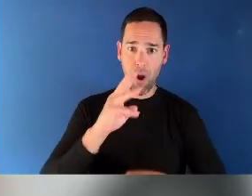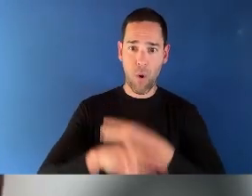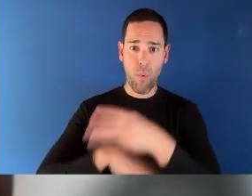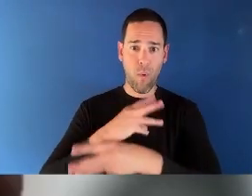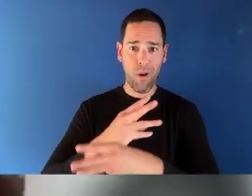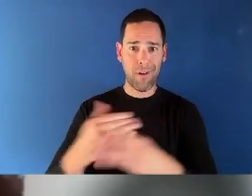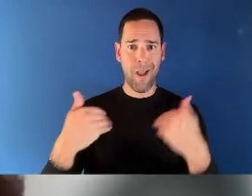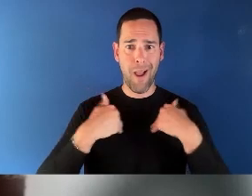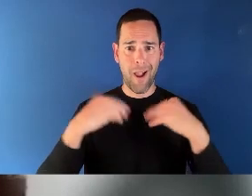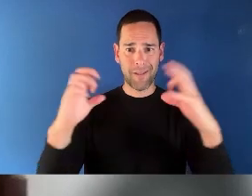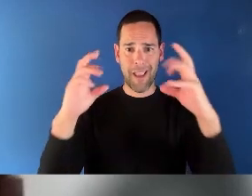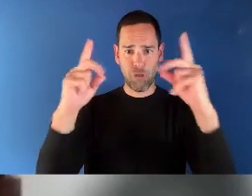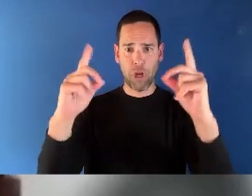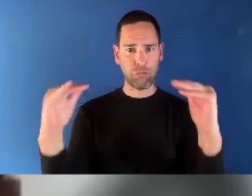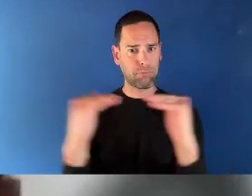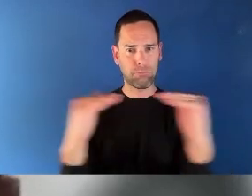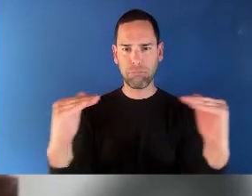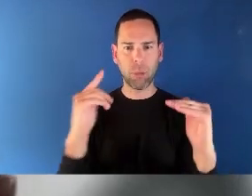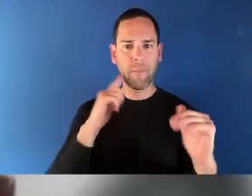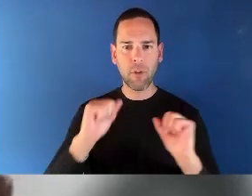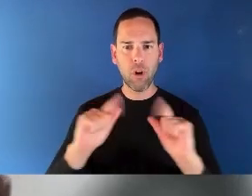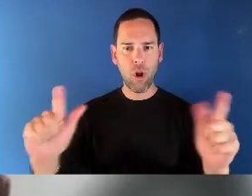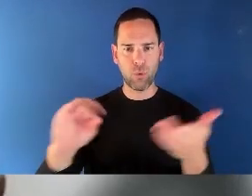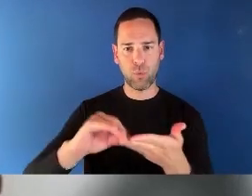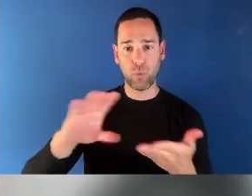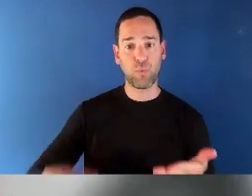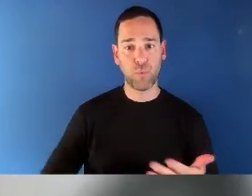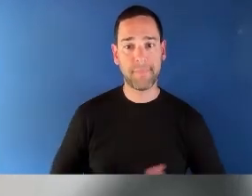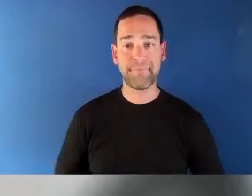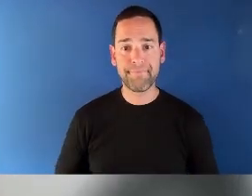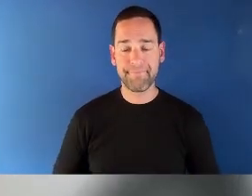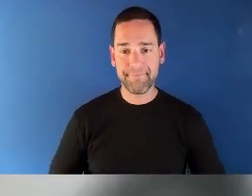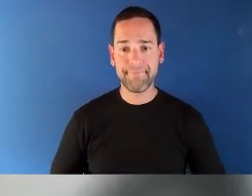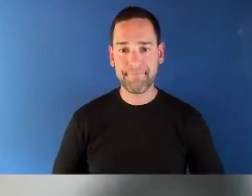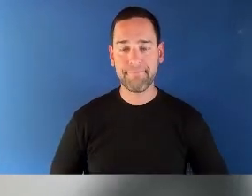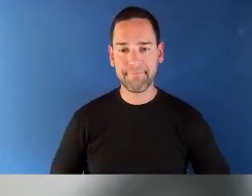equal opportunity. And then,